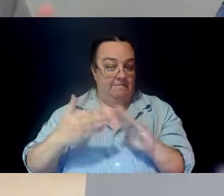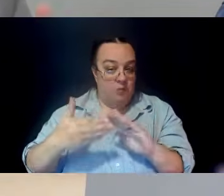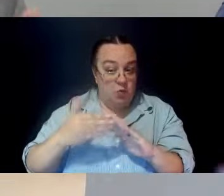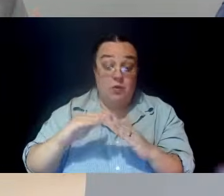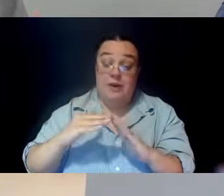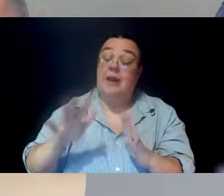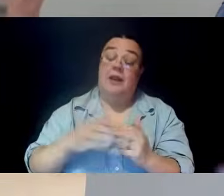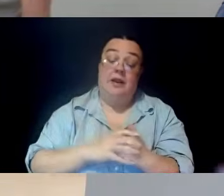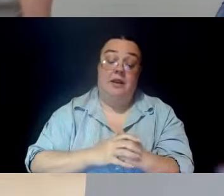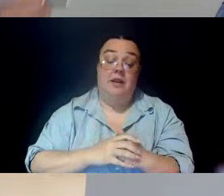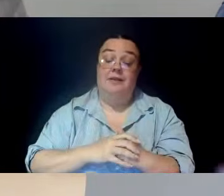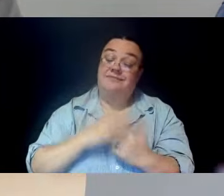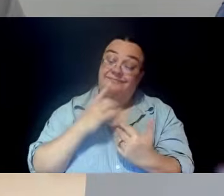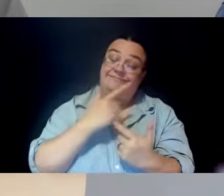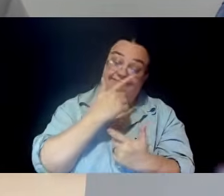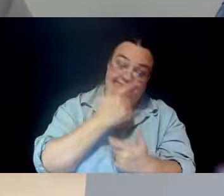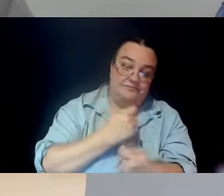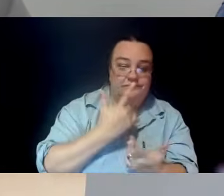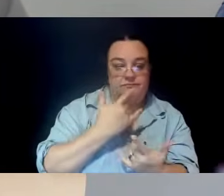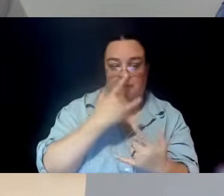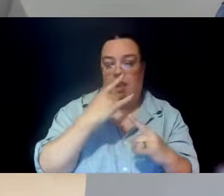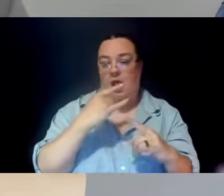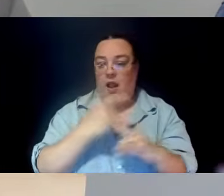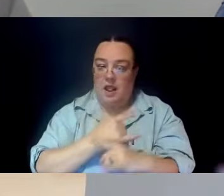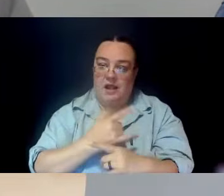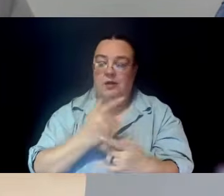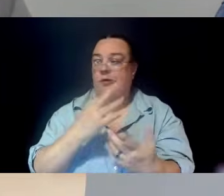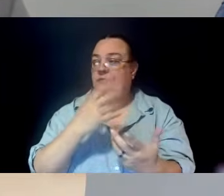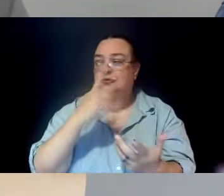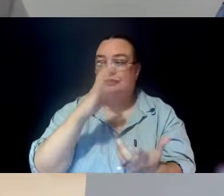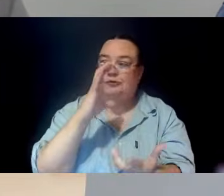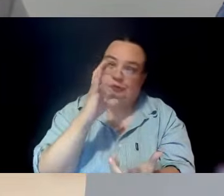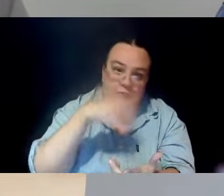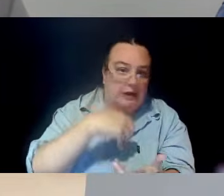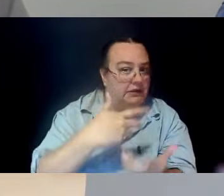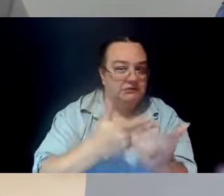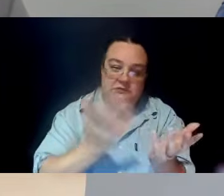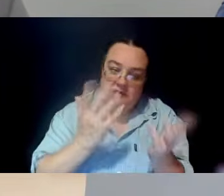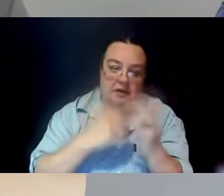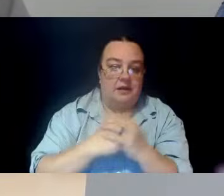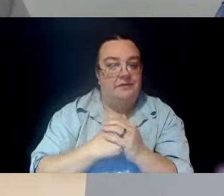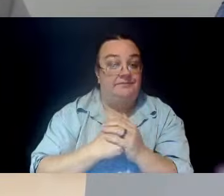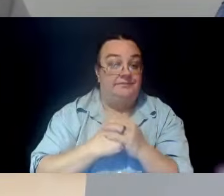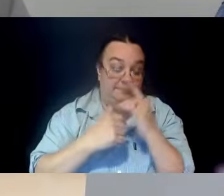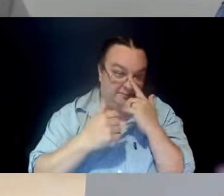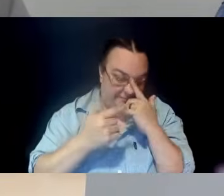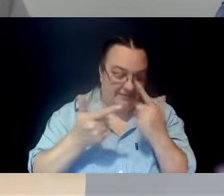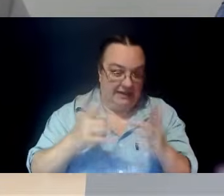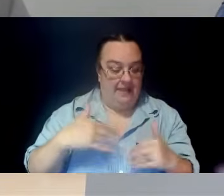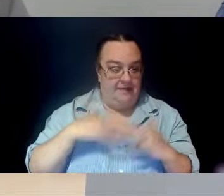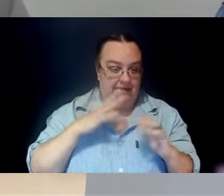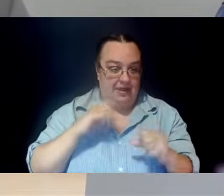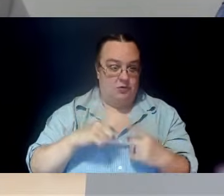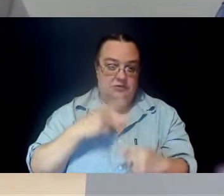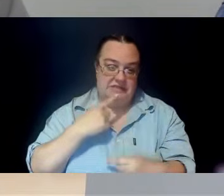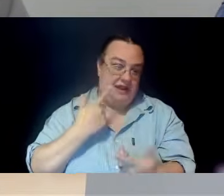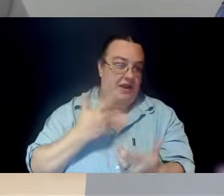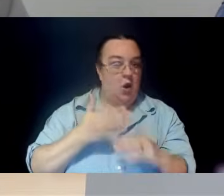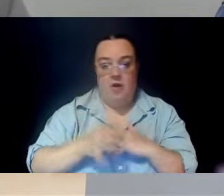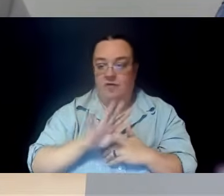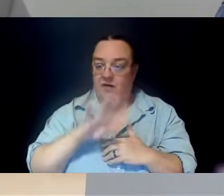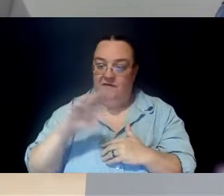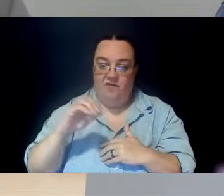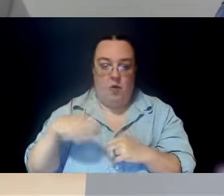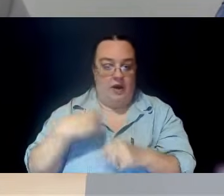Interestingly, ironically, or even strangely, if you'll allow me to say that 40-some years of policing